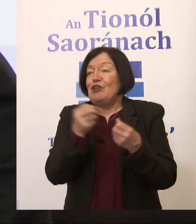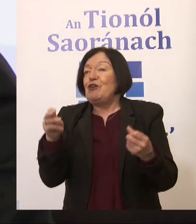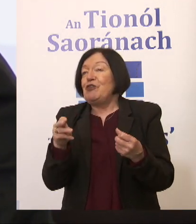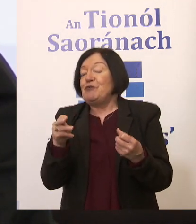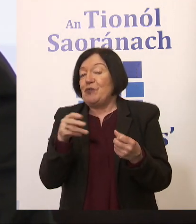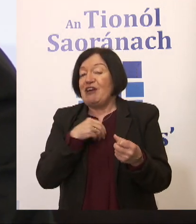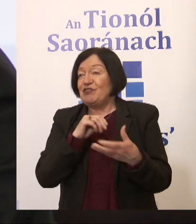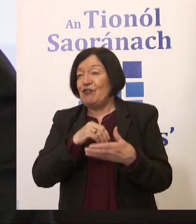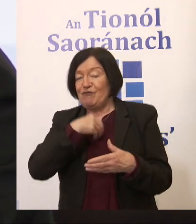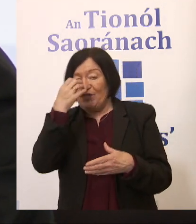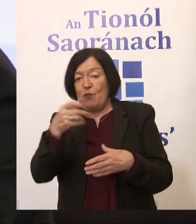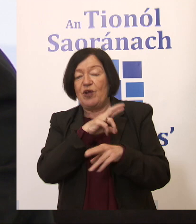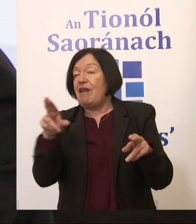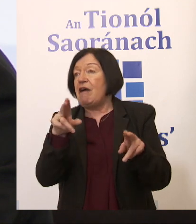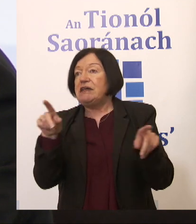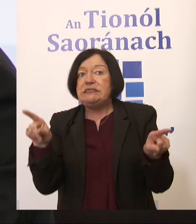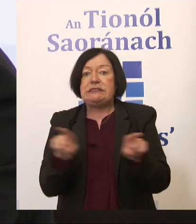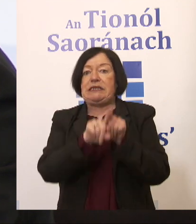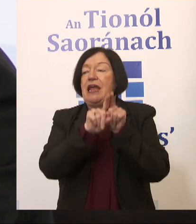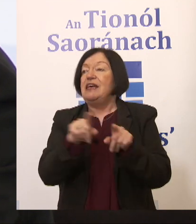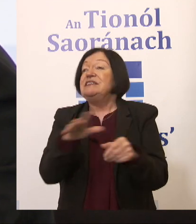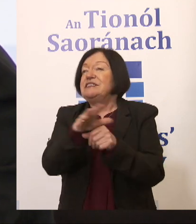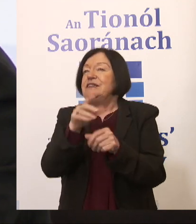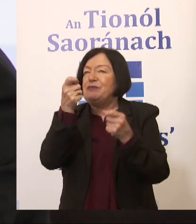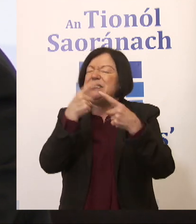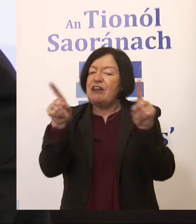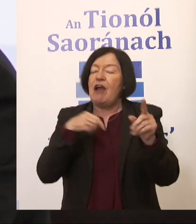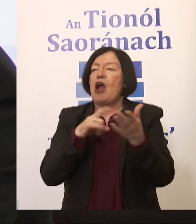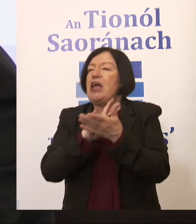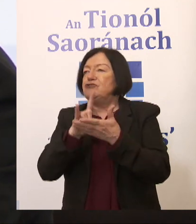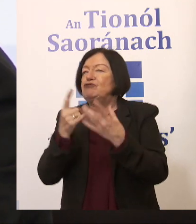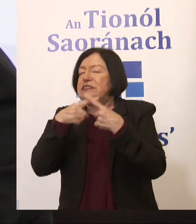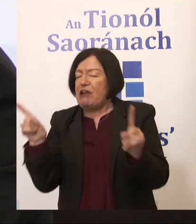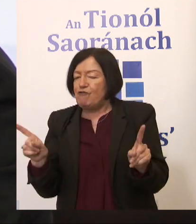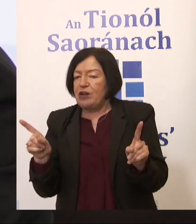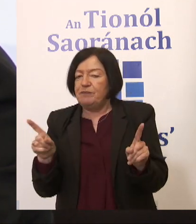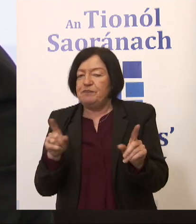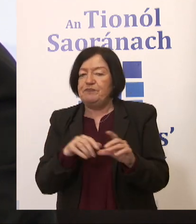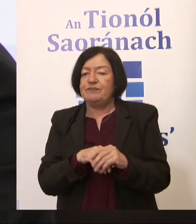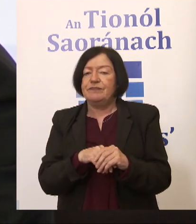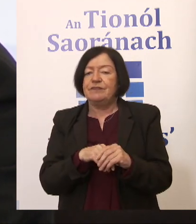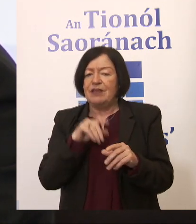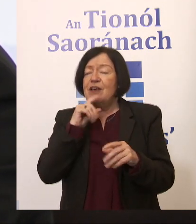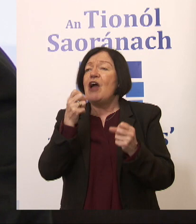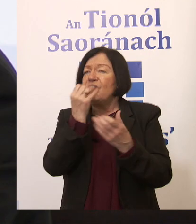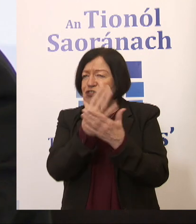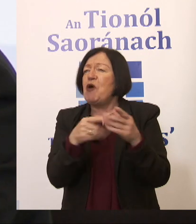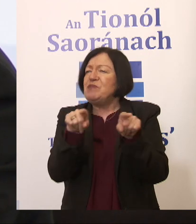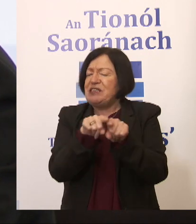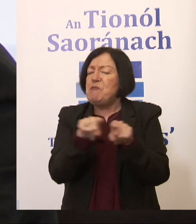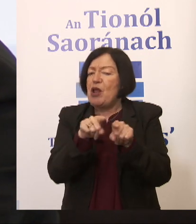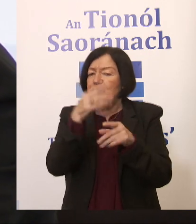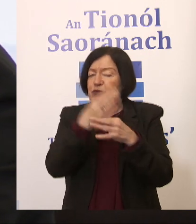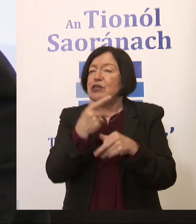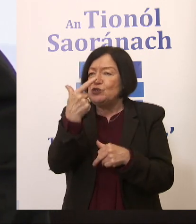life. You know, we're not identical. Situation is slightly different. Our history is different. But there are some similarities, I think, between the